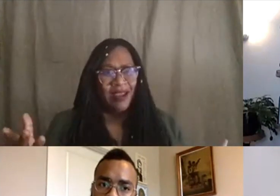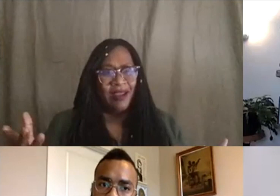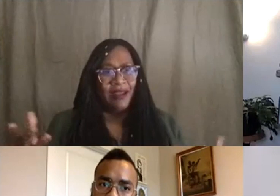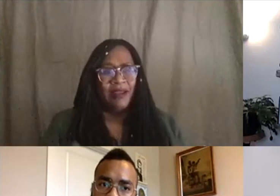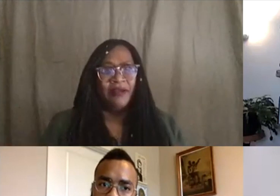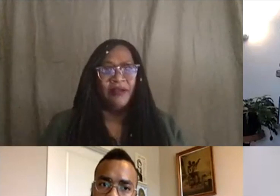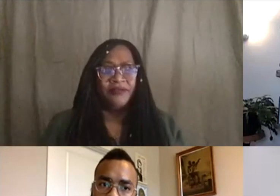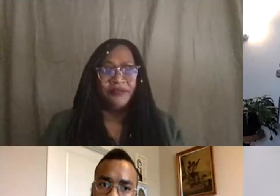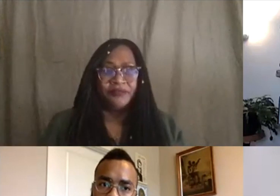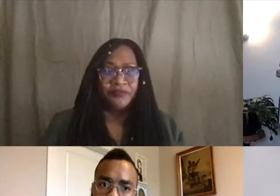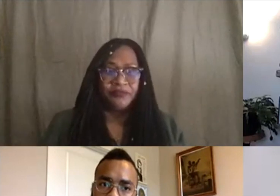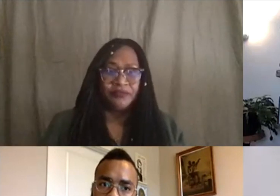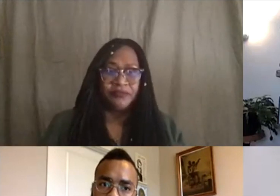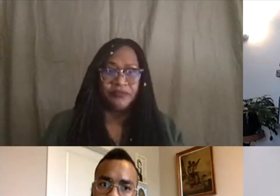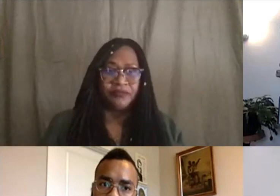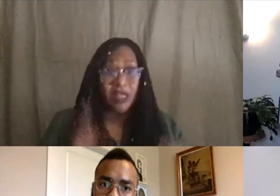Imagery.